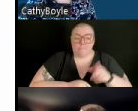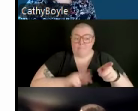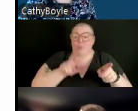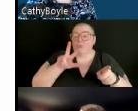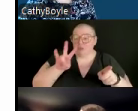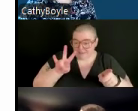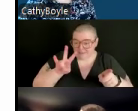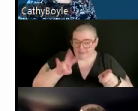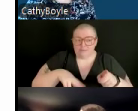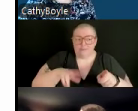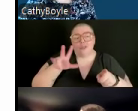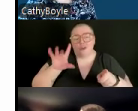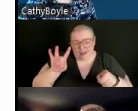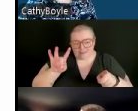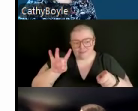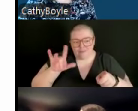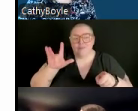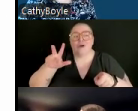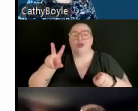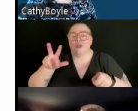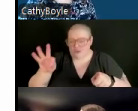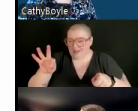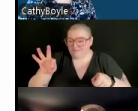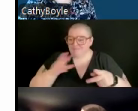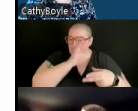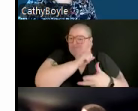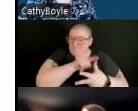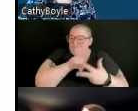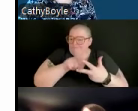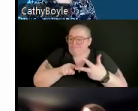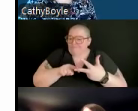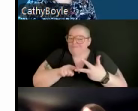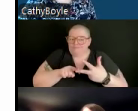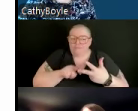37, 38, 39.